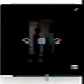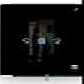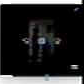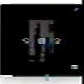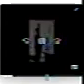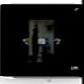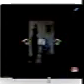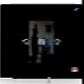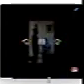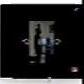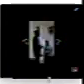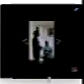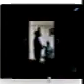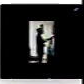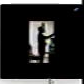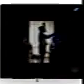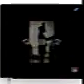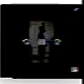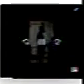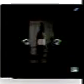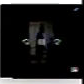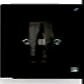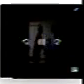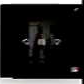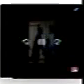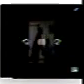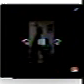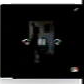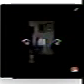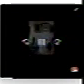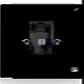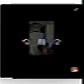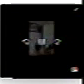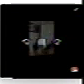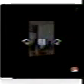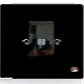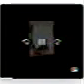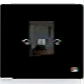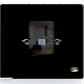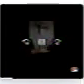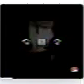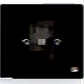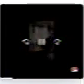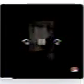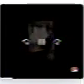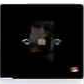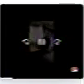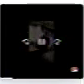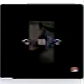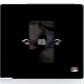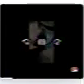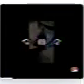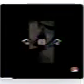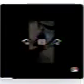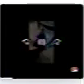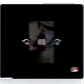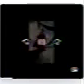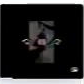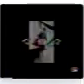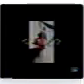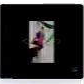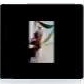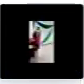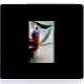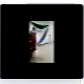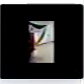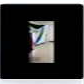it's to destroy. Sometimes it's to take the good of your life, to take it away. All those weapons